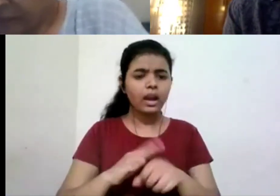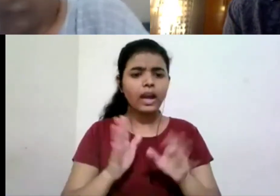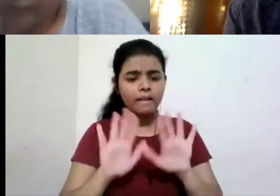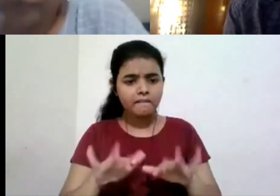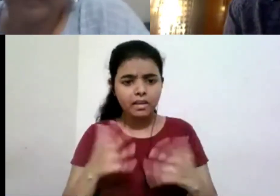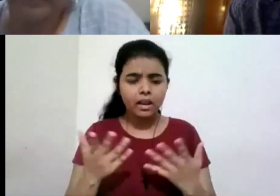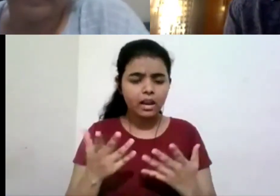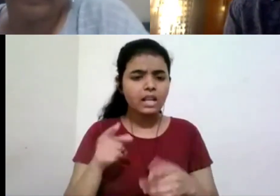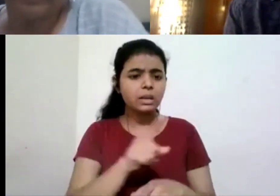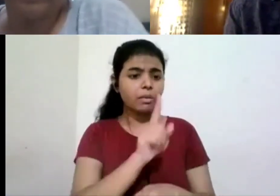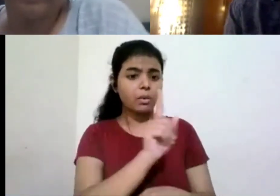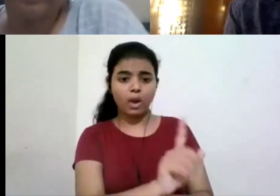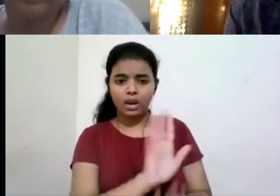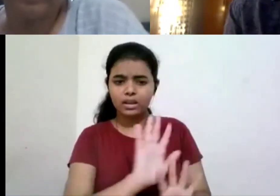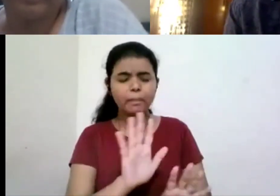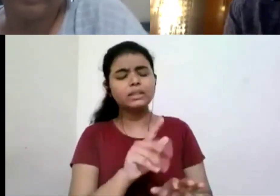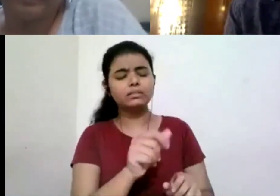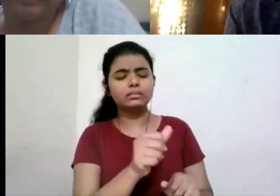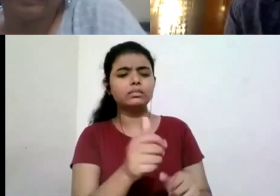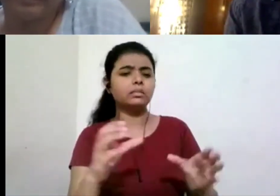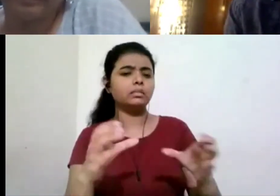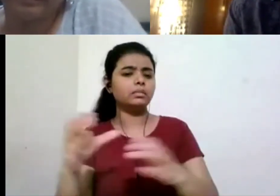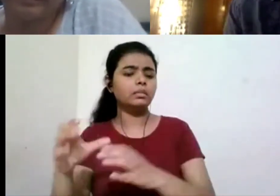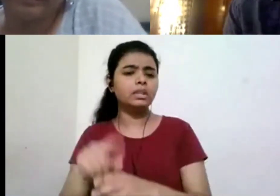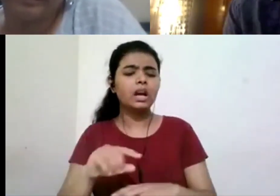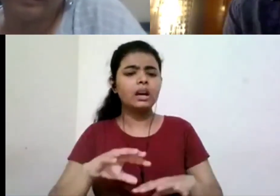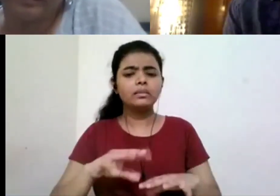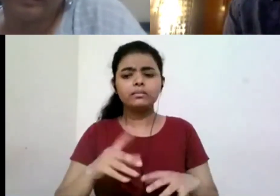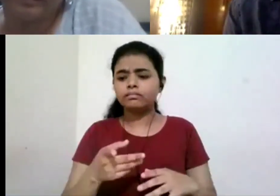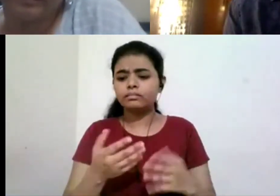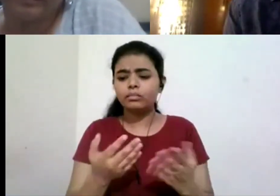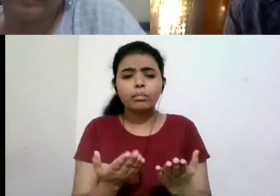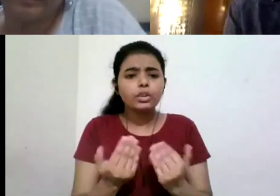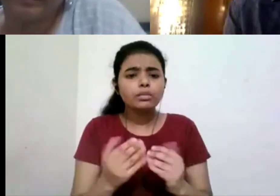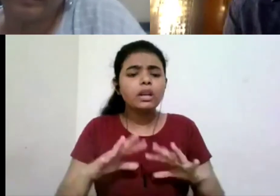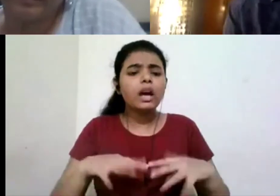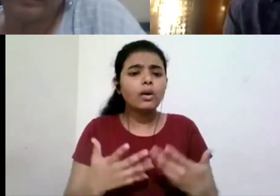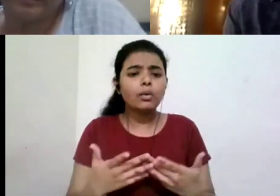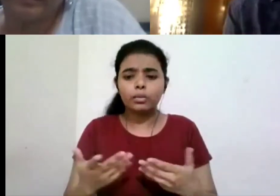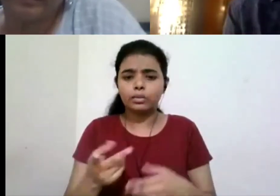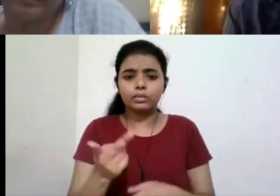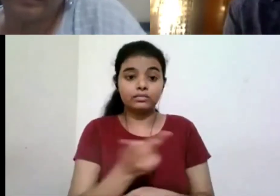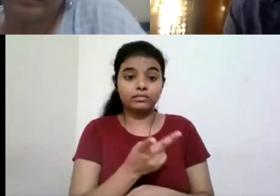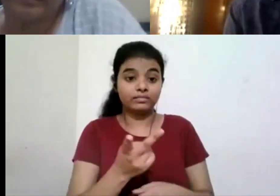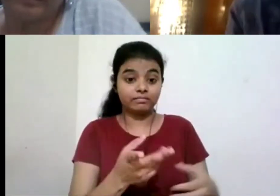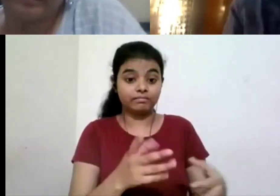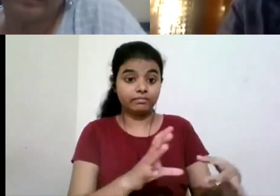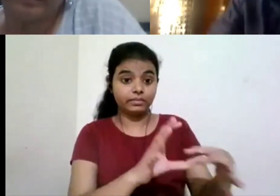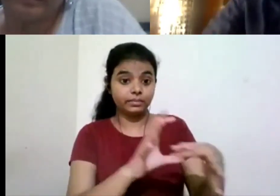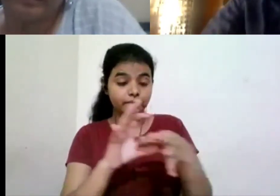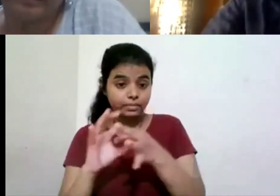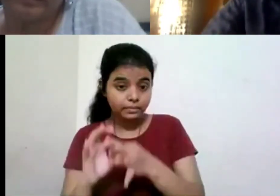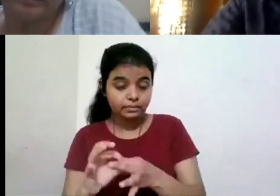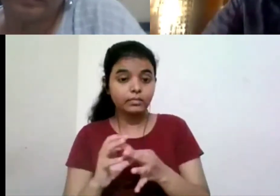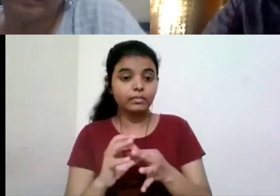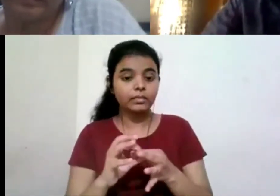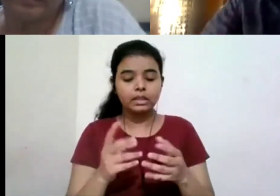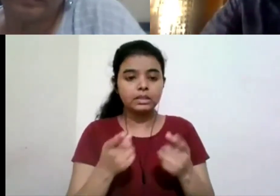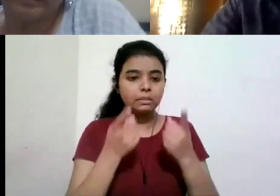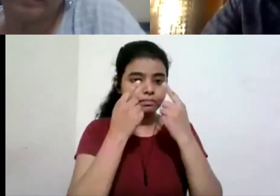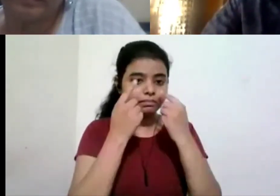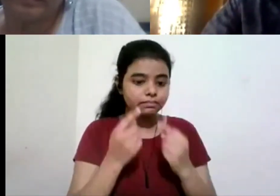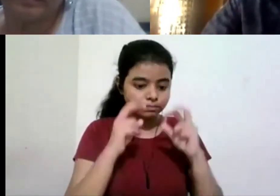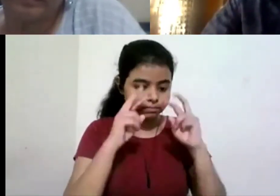not singularly, then how would it be possible to bring together these two methods of inquiry in